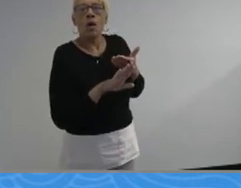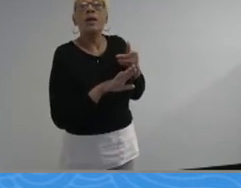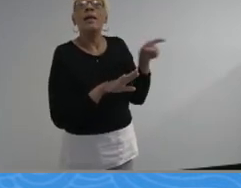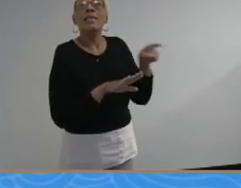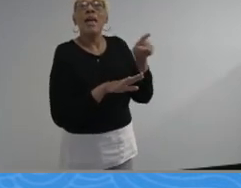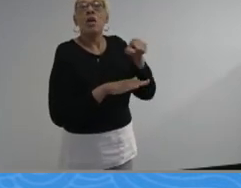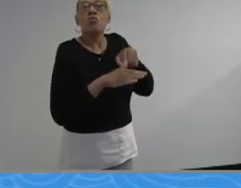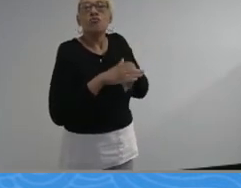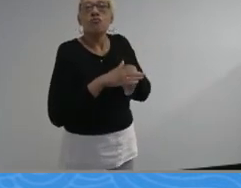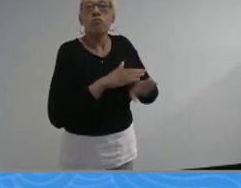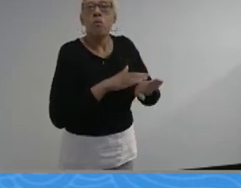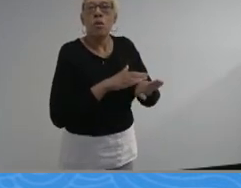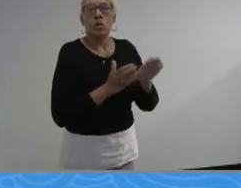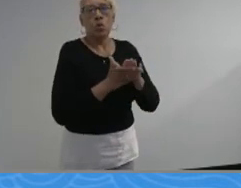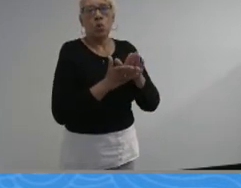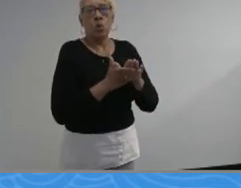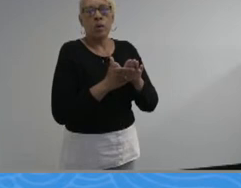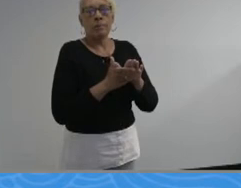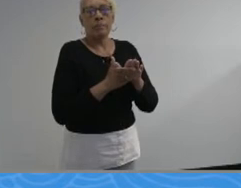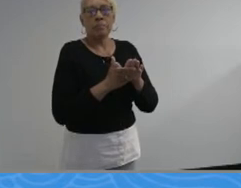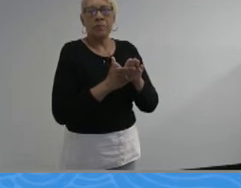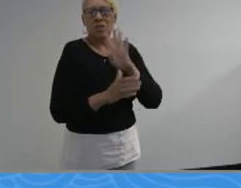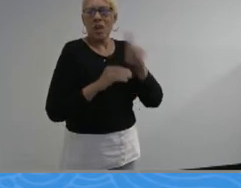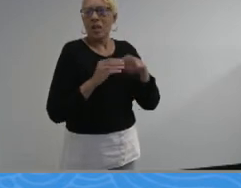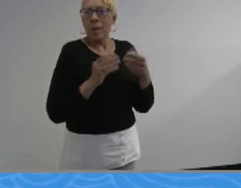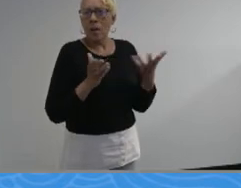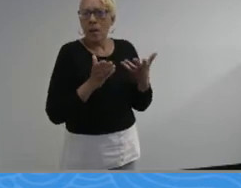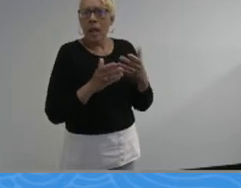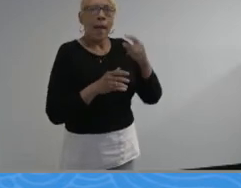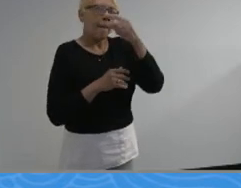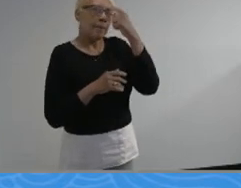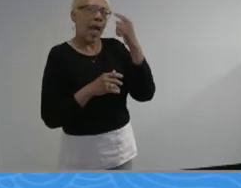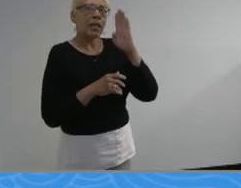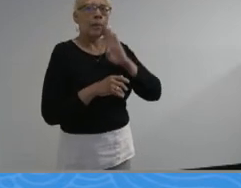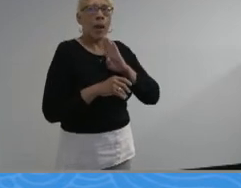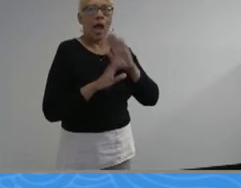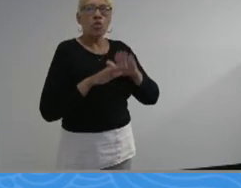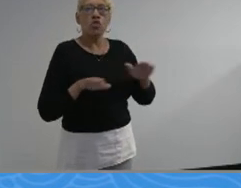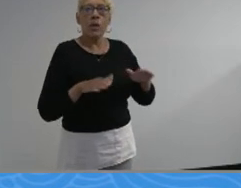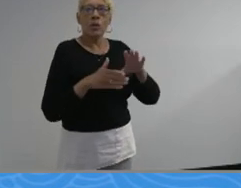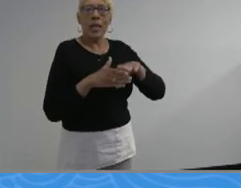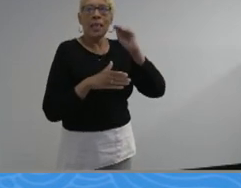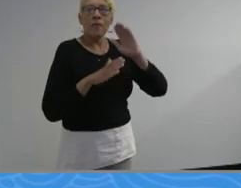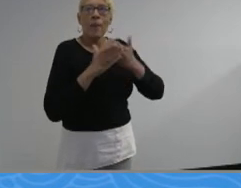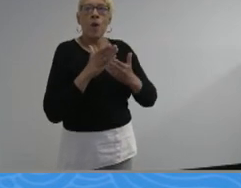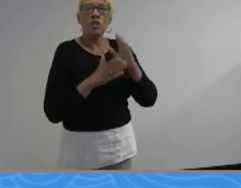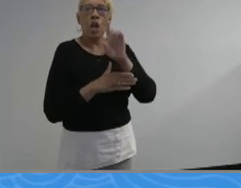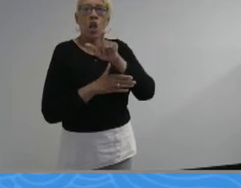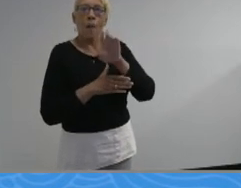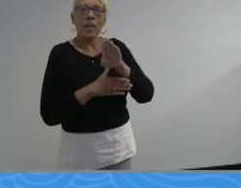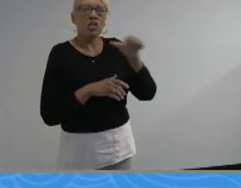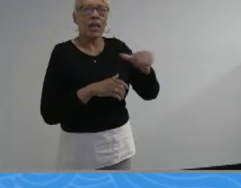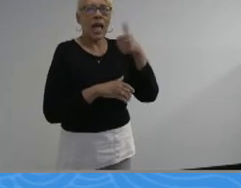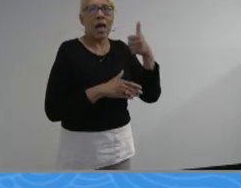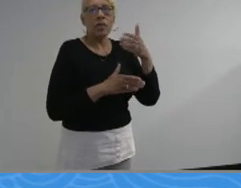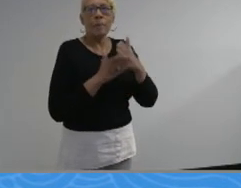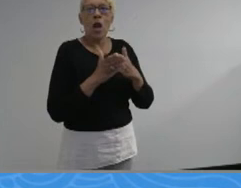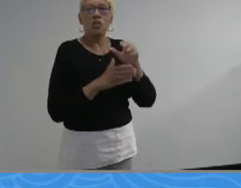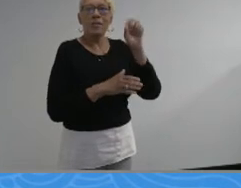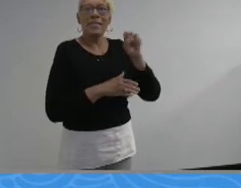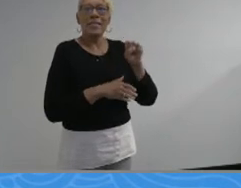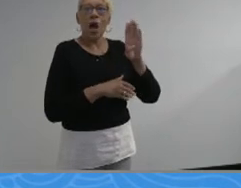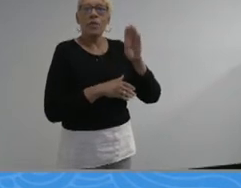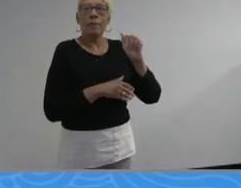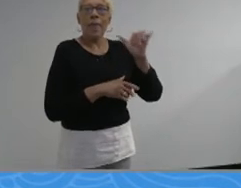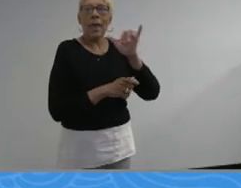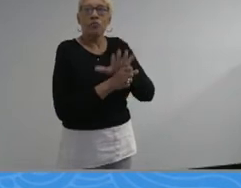in our schools. What am I talking about? We see that where Black and Brown children live in parts of Long Beach and other parts of the South Bay,